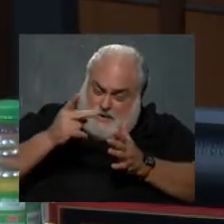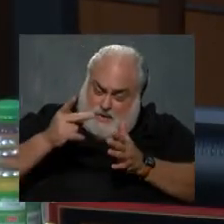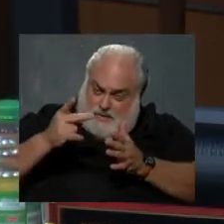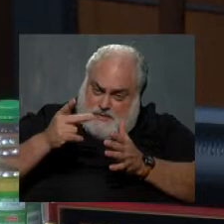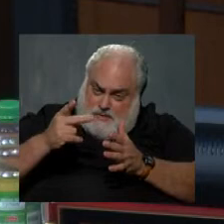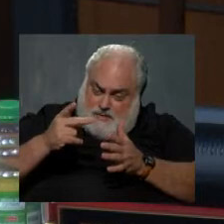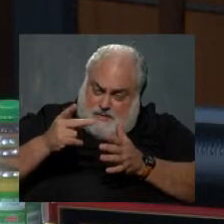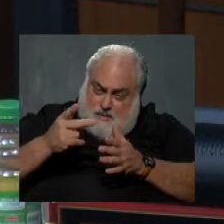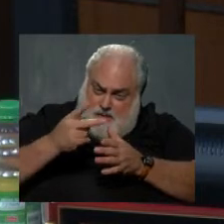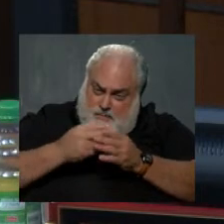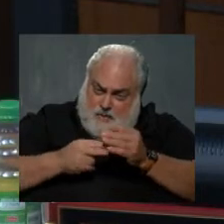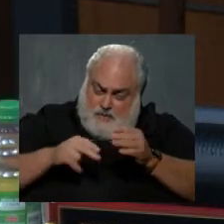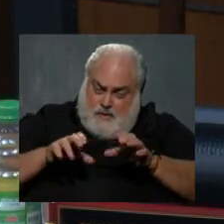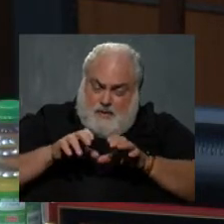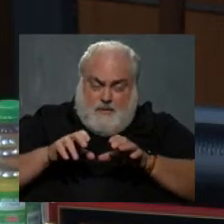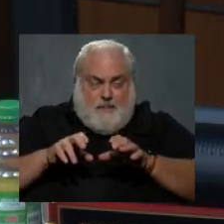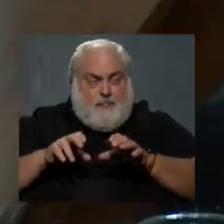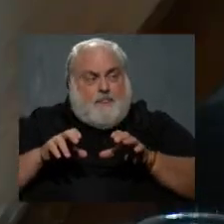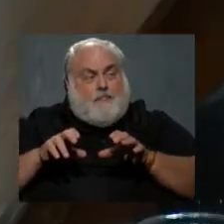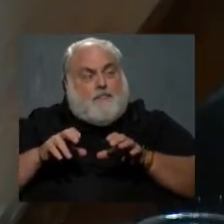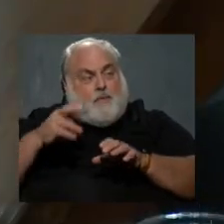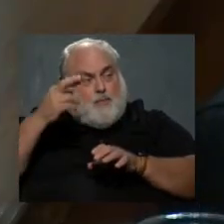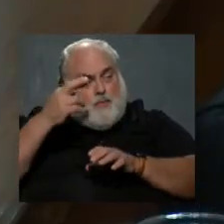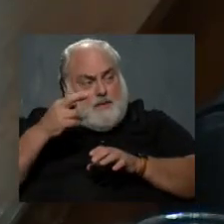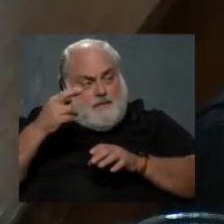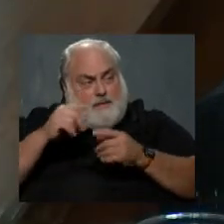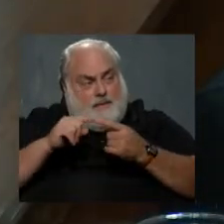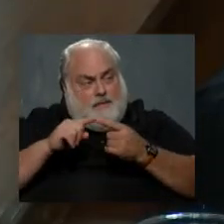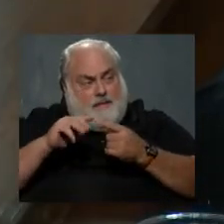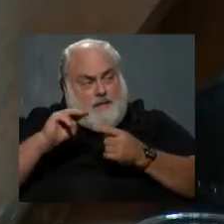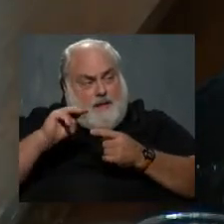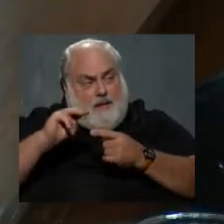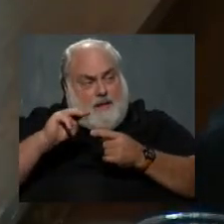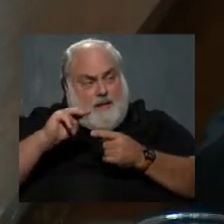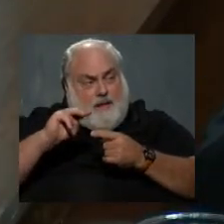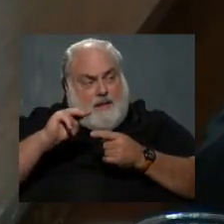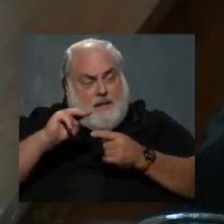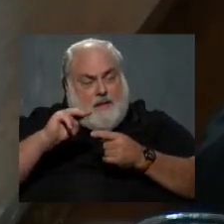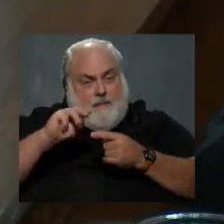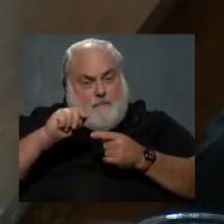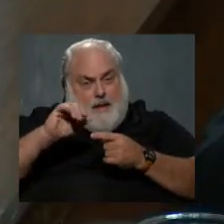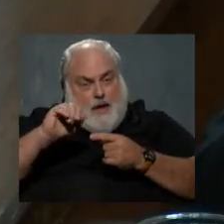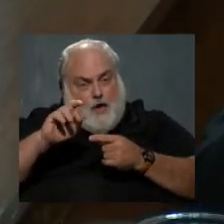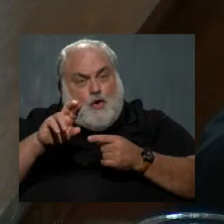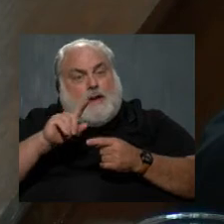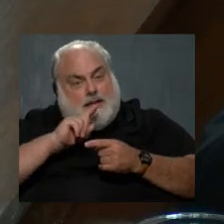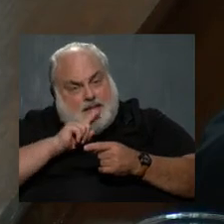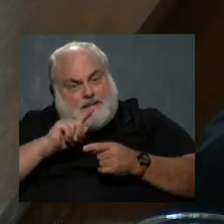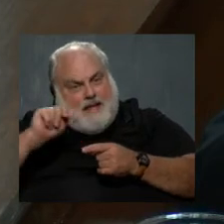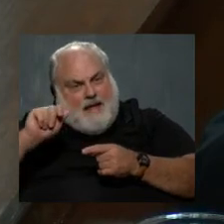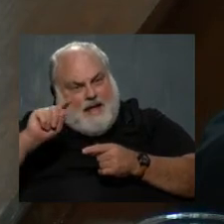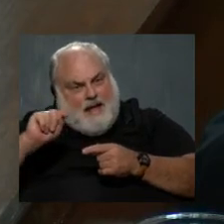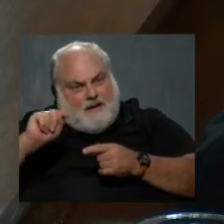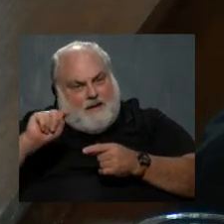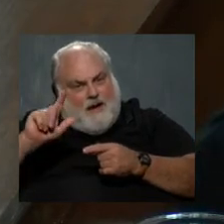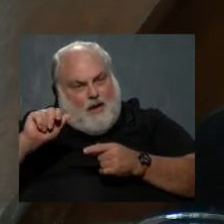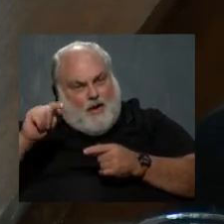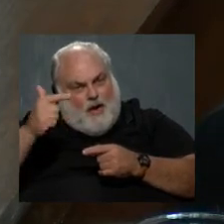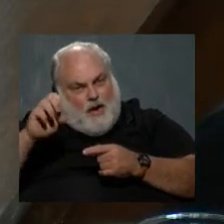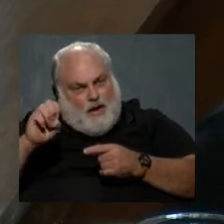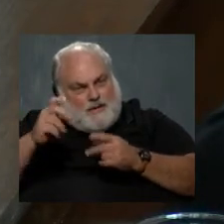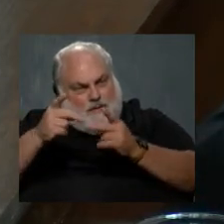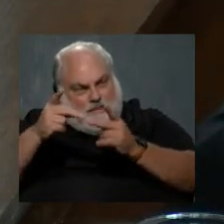mean, they're both dealing with... The reason I did it is because the mayor is an at-large position and there is...